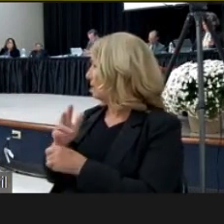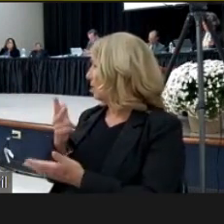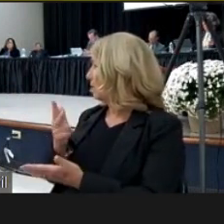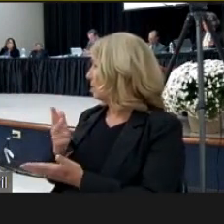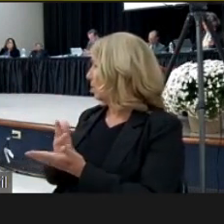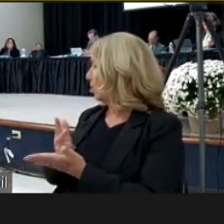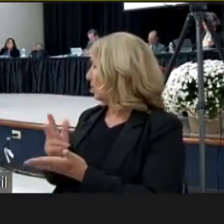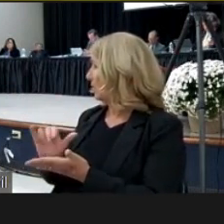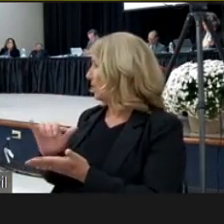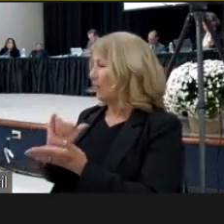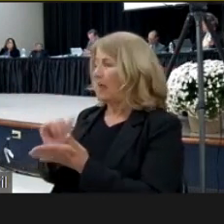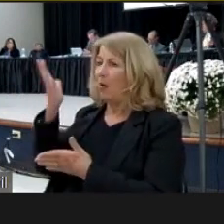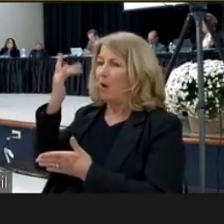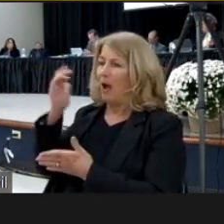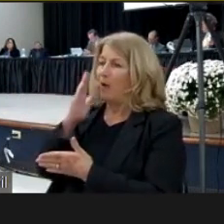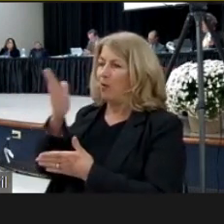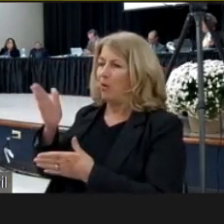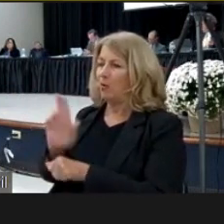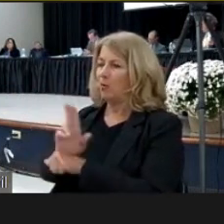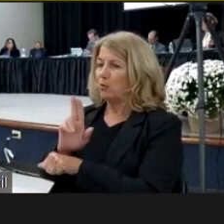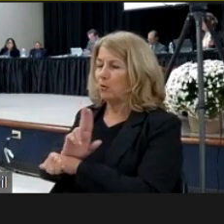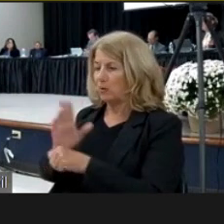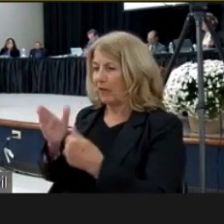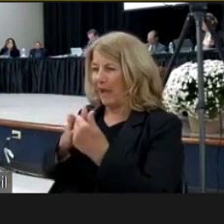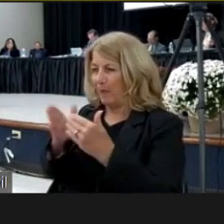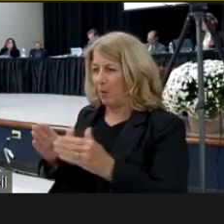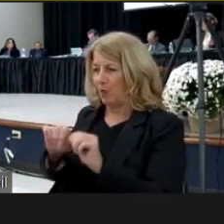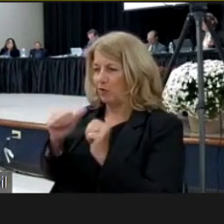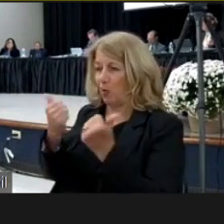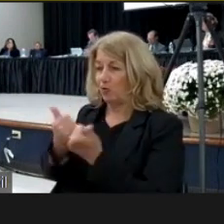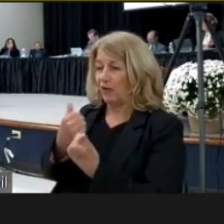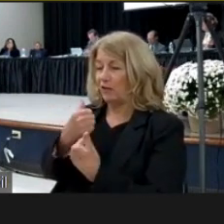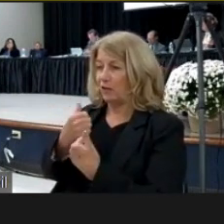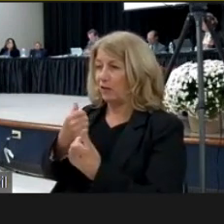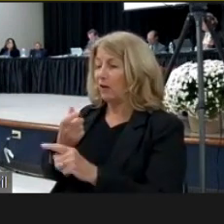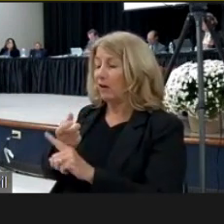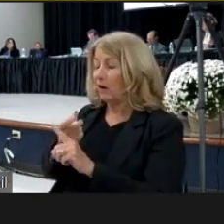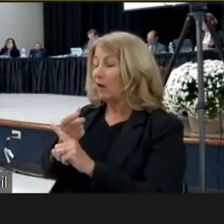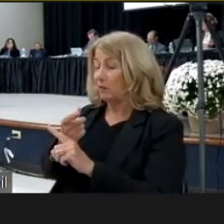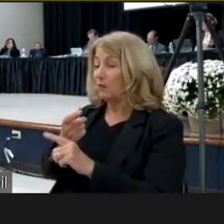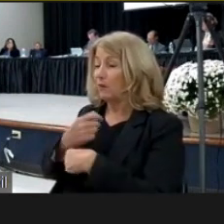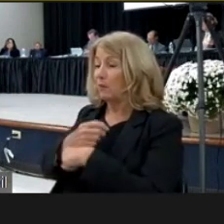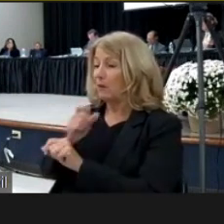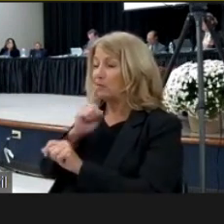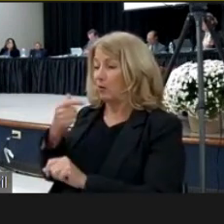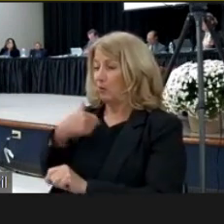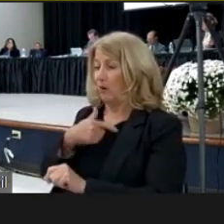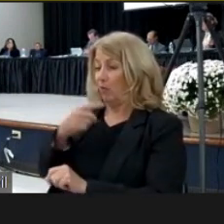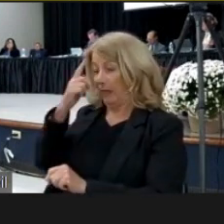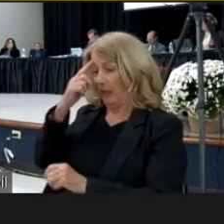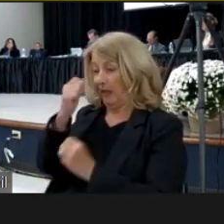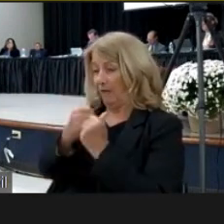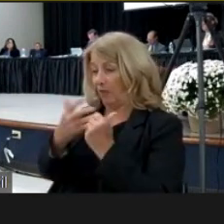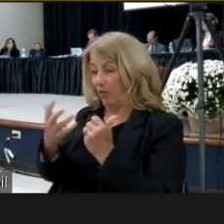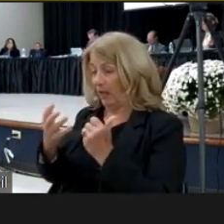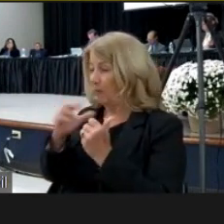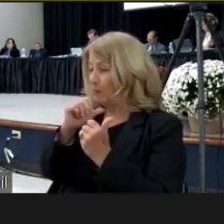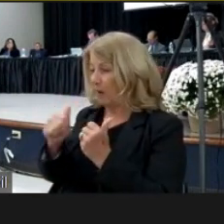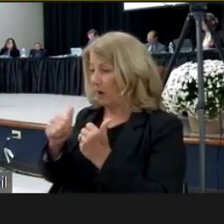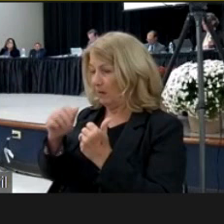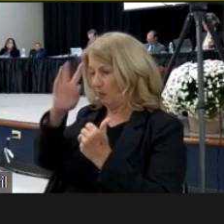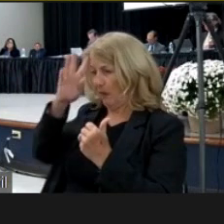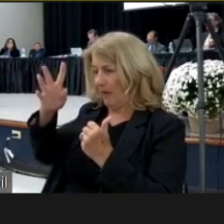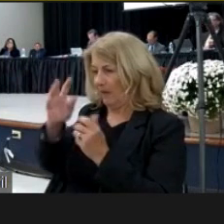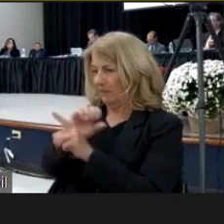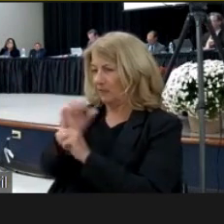neighborhood associations as kind of our public input, just to make sure we're thinking of everything and that we're not creating a situation